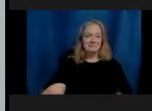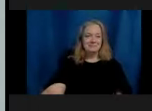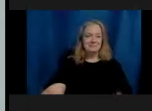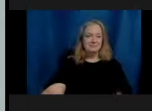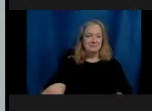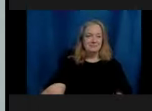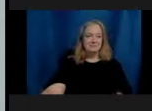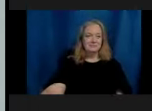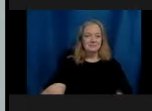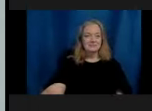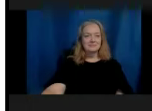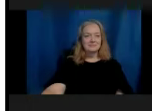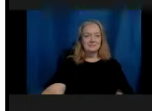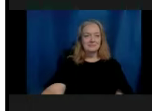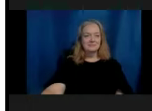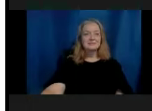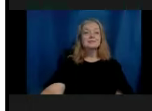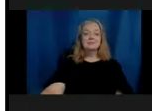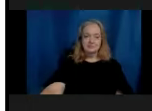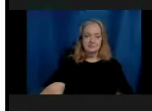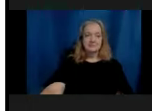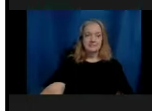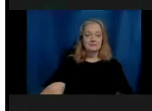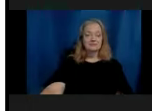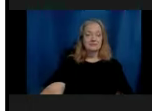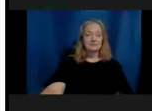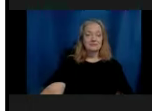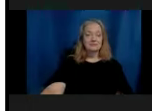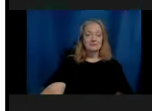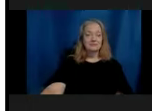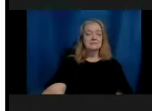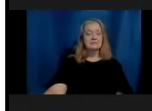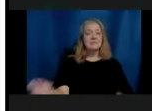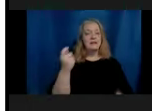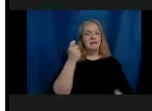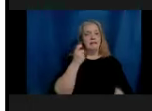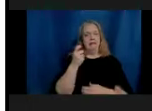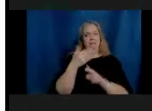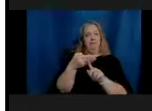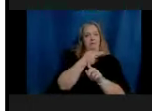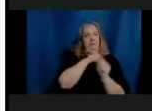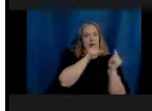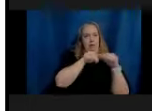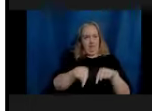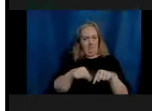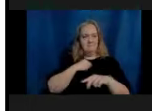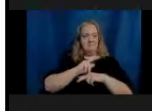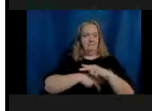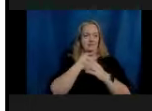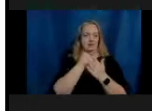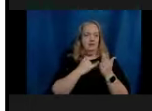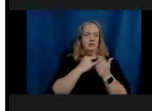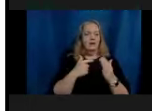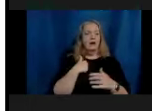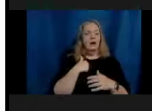So there we go. So a little bit about my practice before coming here. I tends to work with a